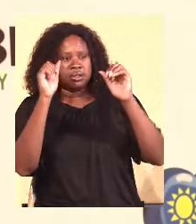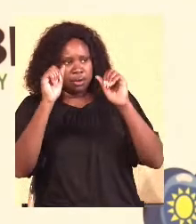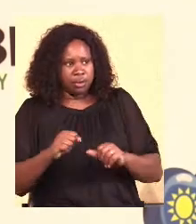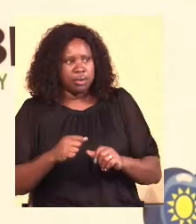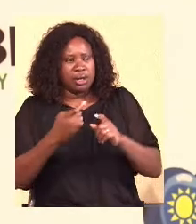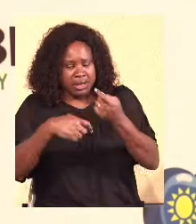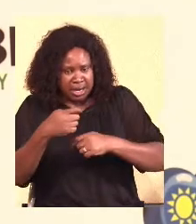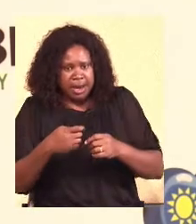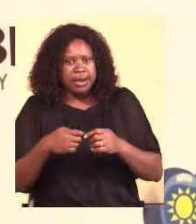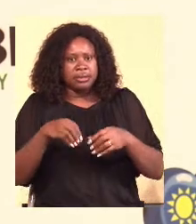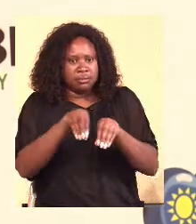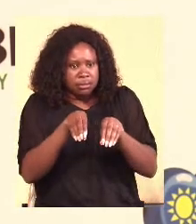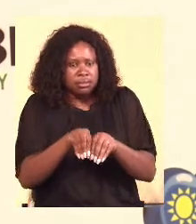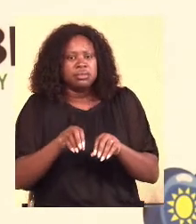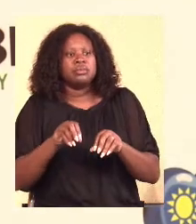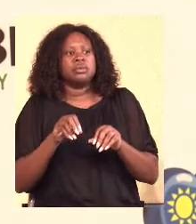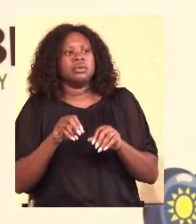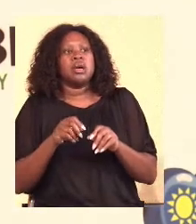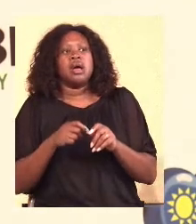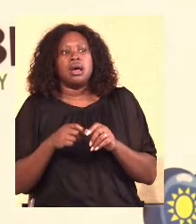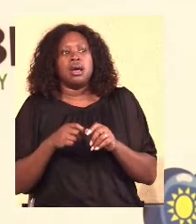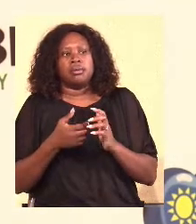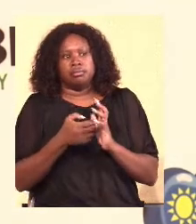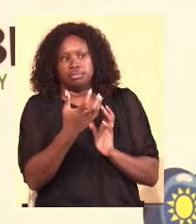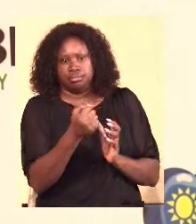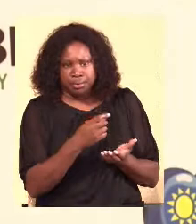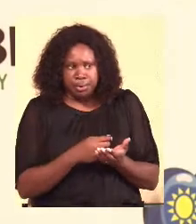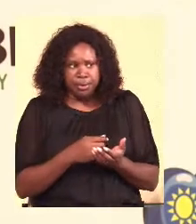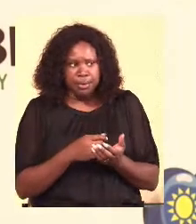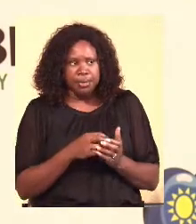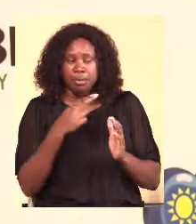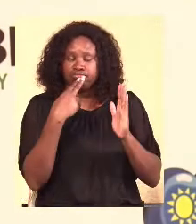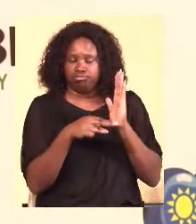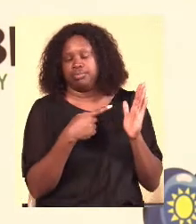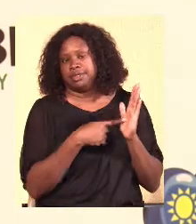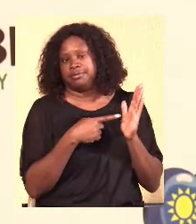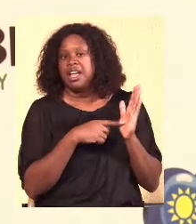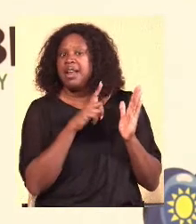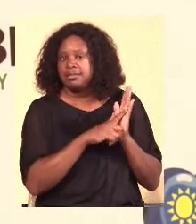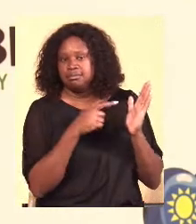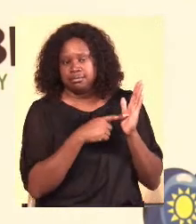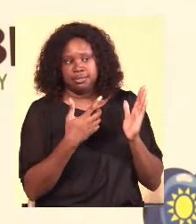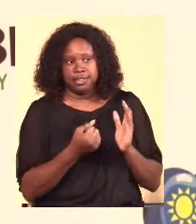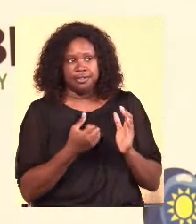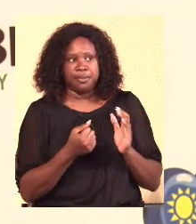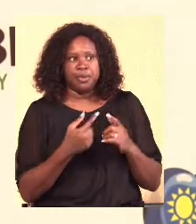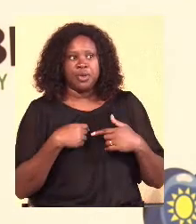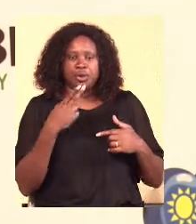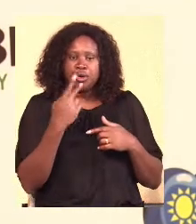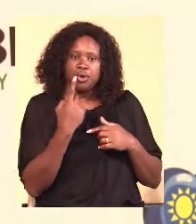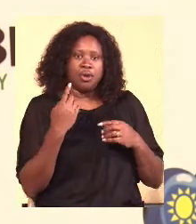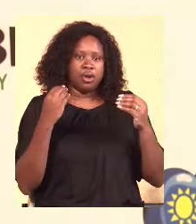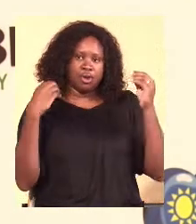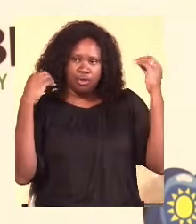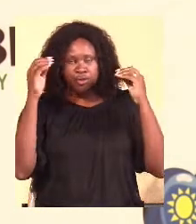to sell, to take bonds, and so on. That is by legislation. And we are not the only university in